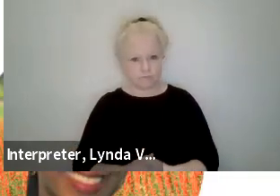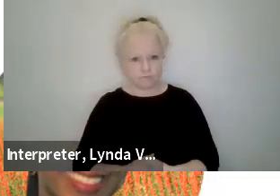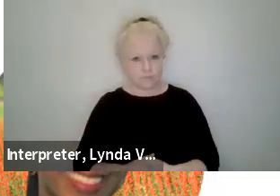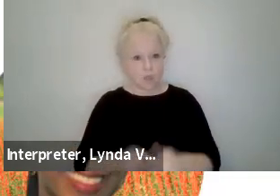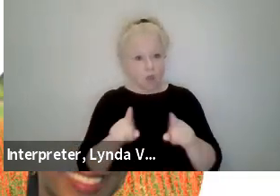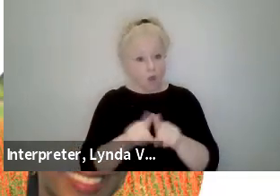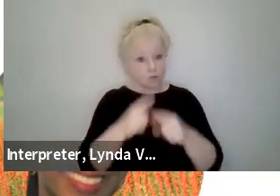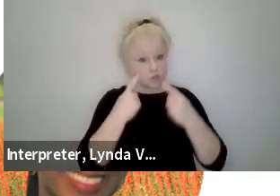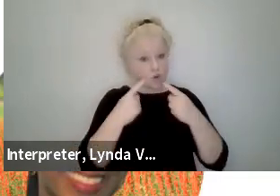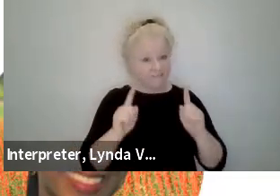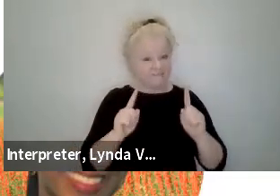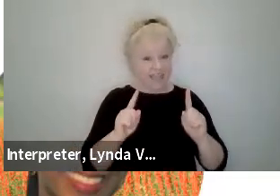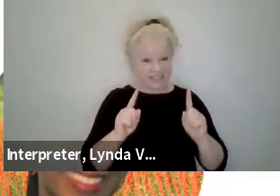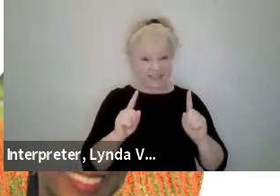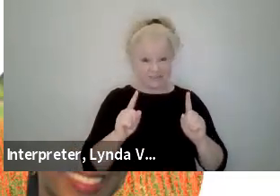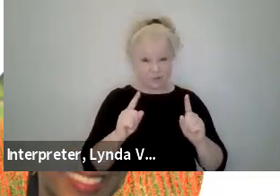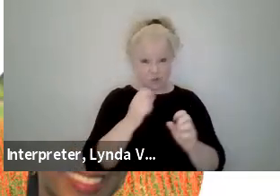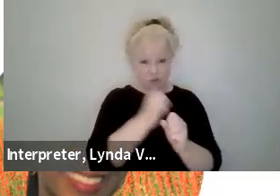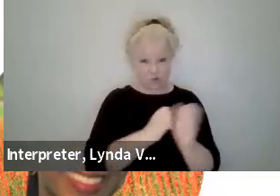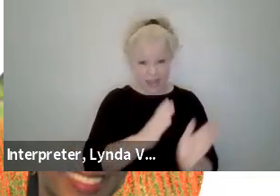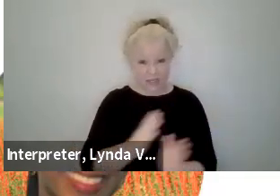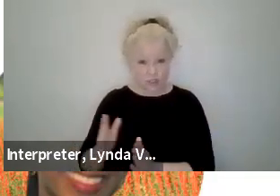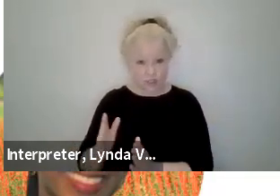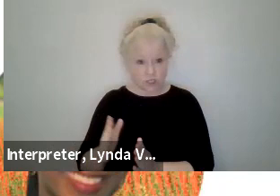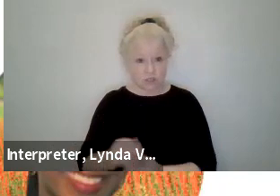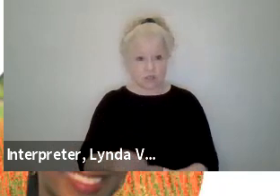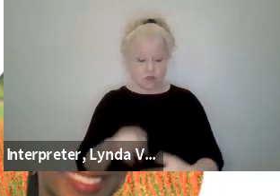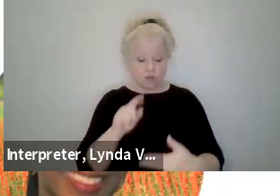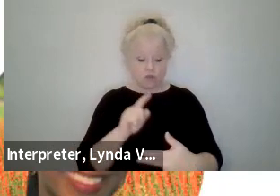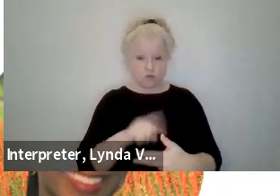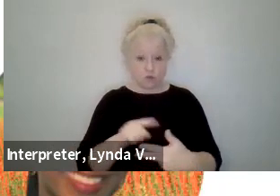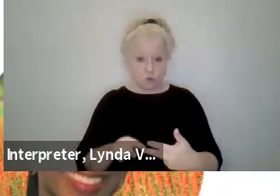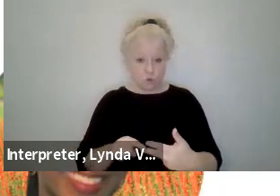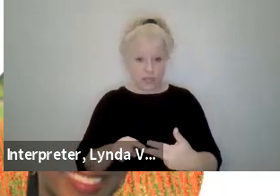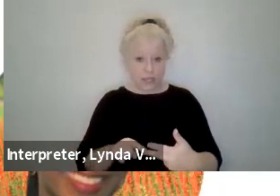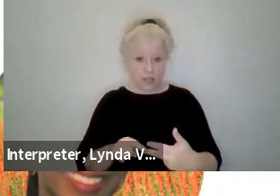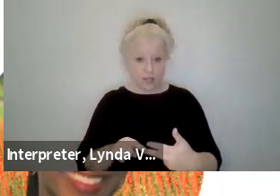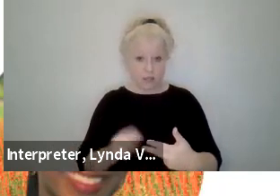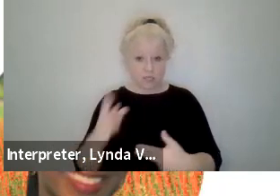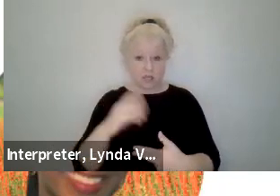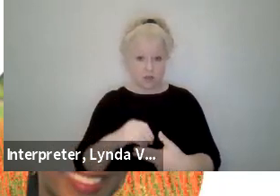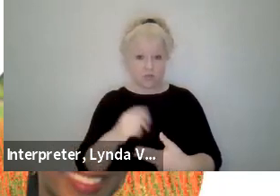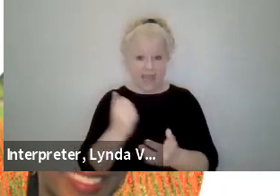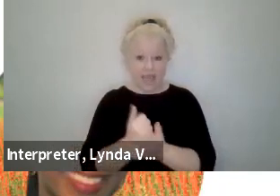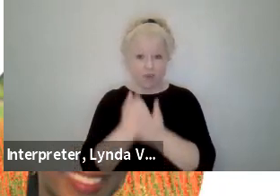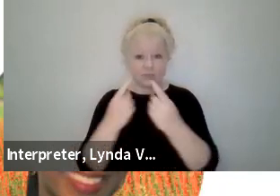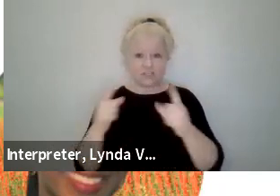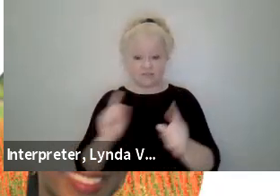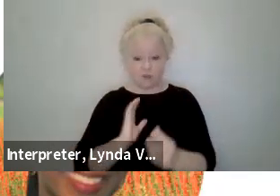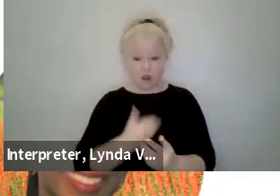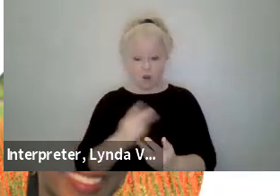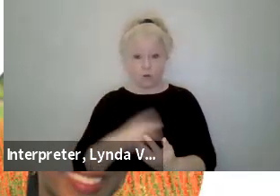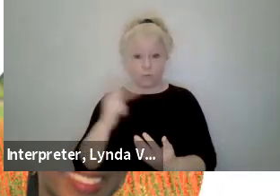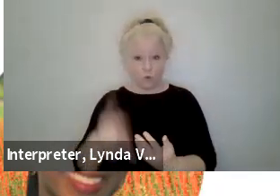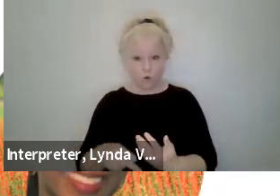the areas we are focusing on, there are 3 primary components that yielded success for our program that